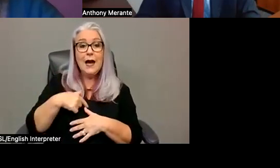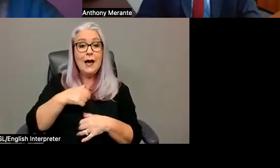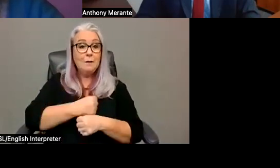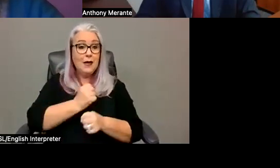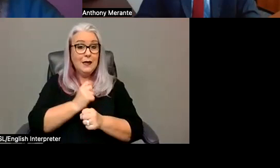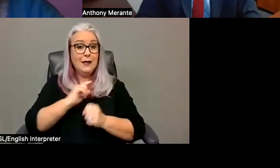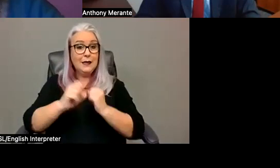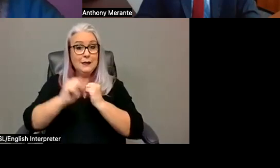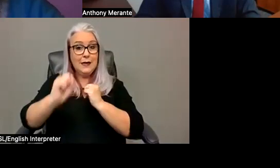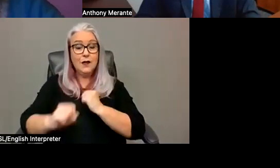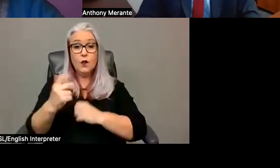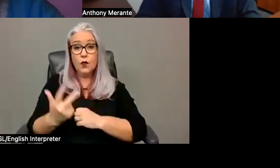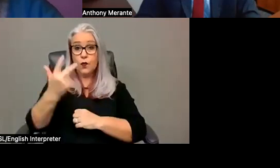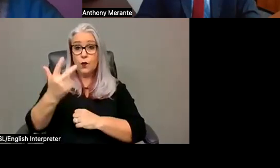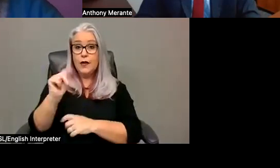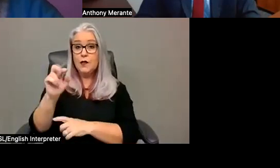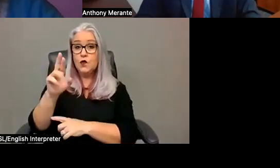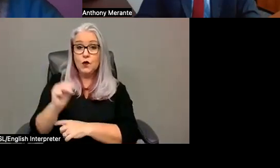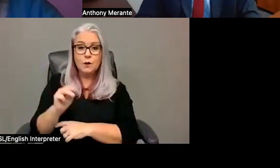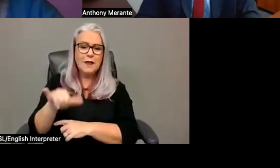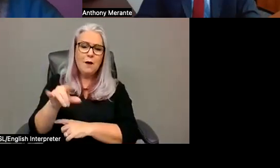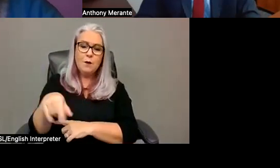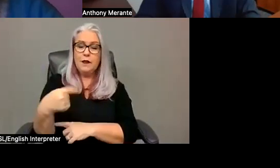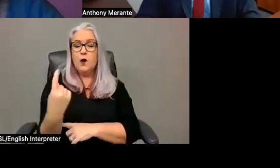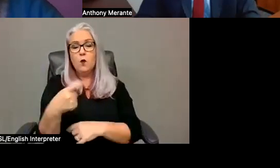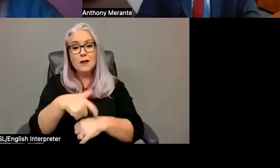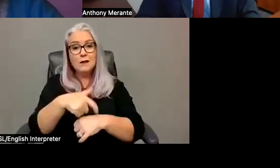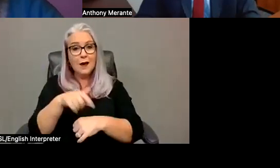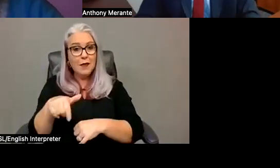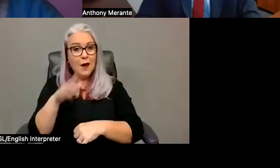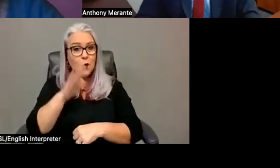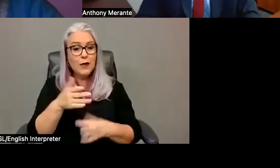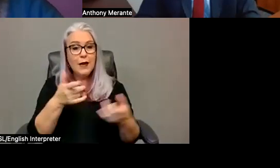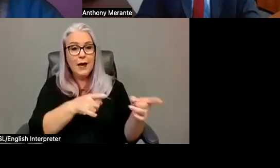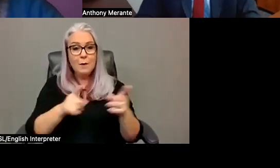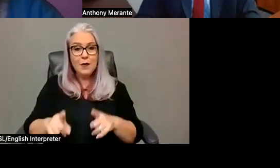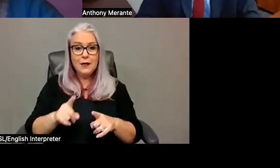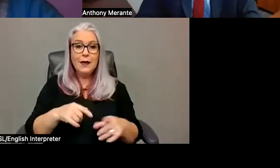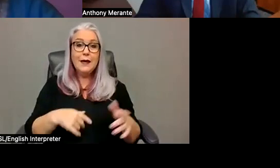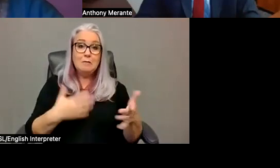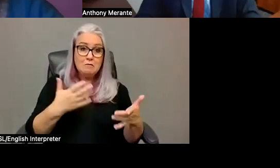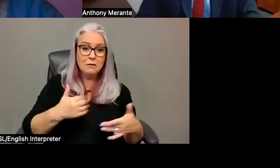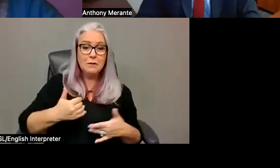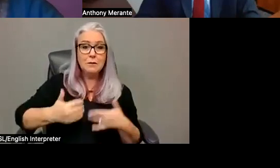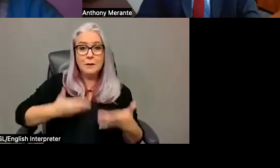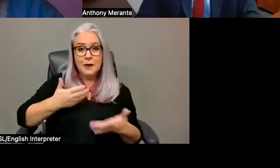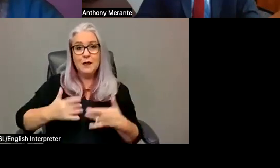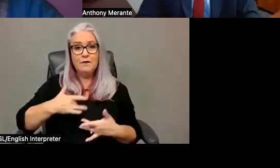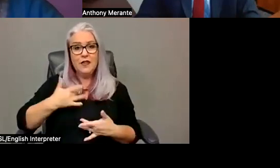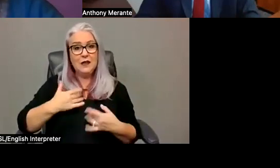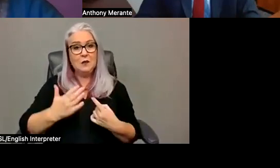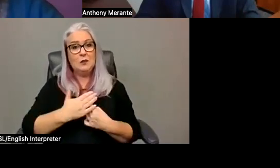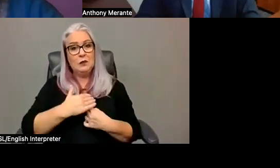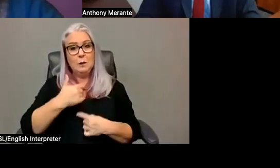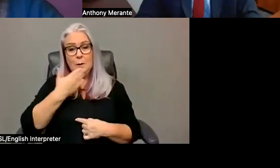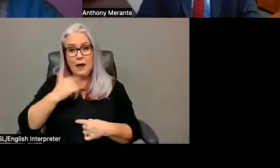terms, believing that would be the only one time that this would happen, jeopardizing my reputation here in the city of Yonkers. But I believe in term